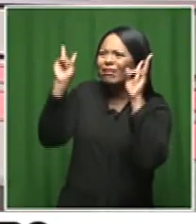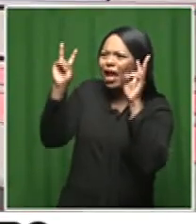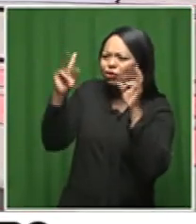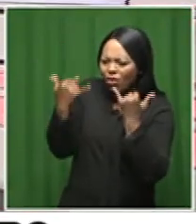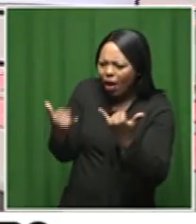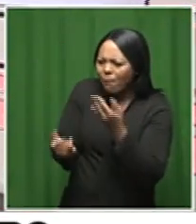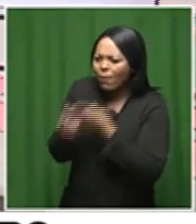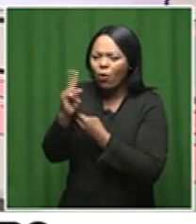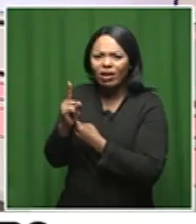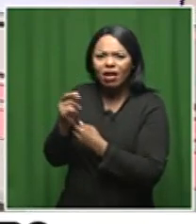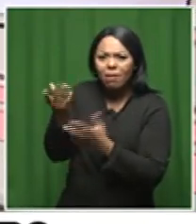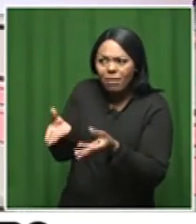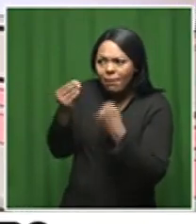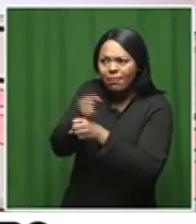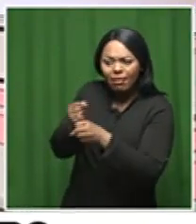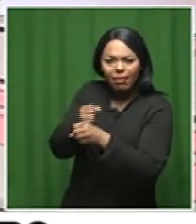respect to her treatment now?